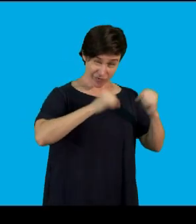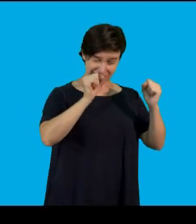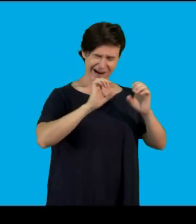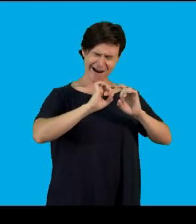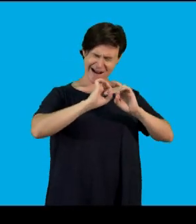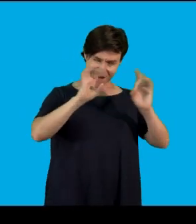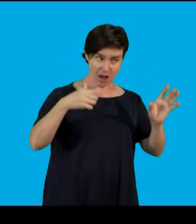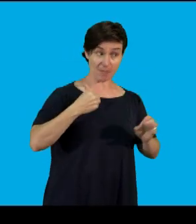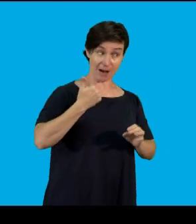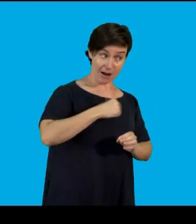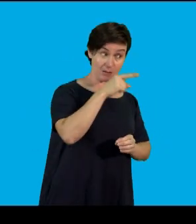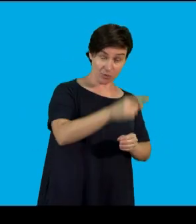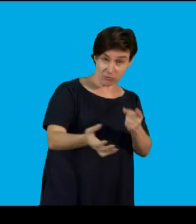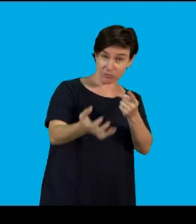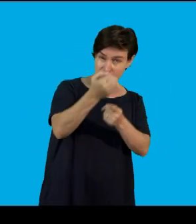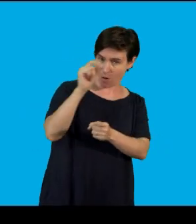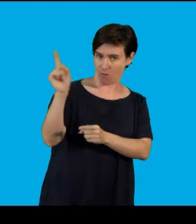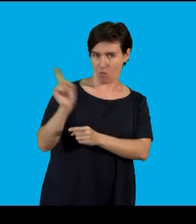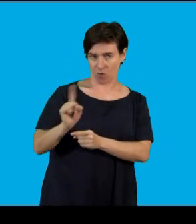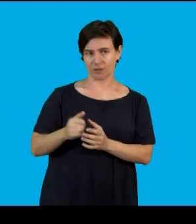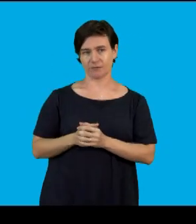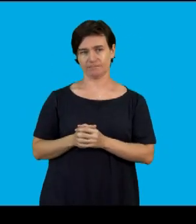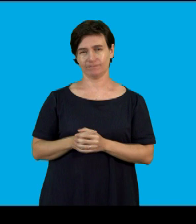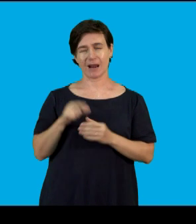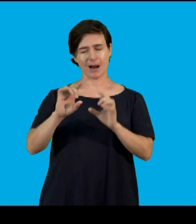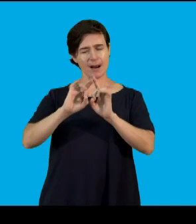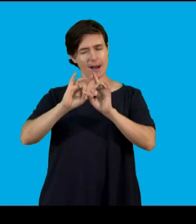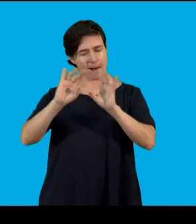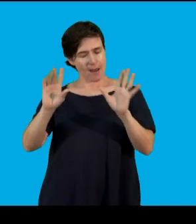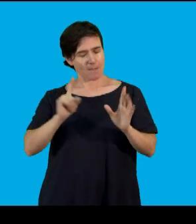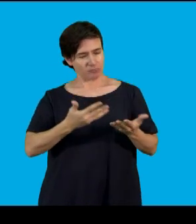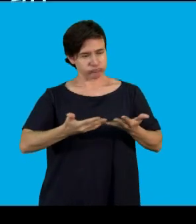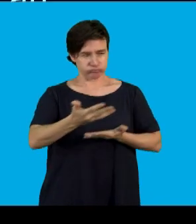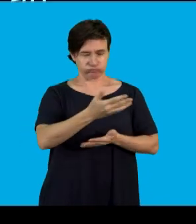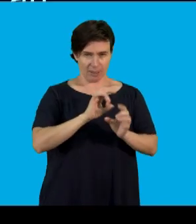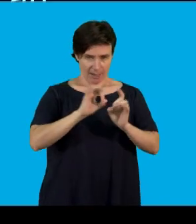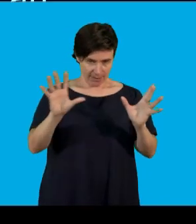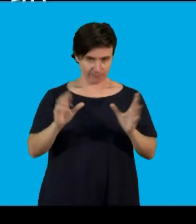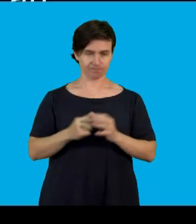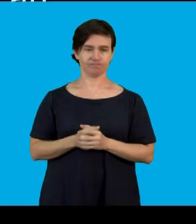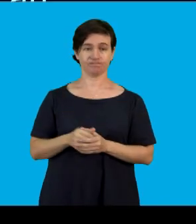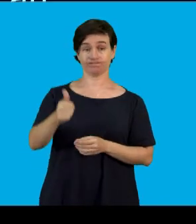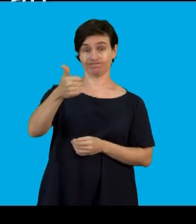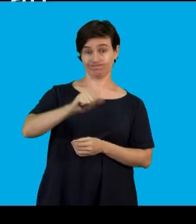not explain. We just identifying. Remember, action verbs, very important. Right,